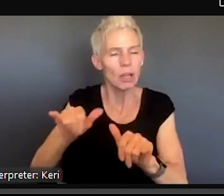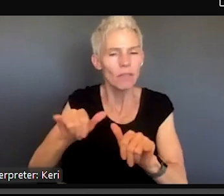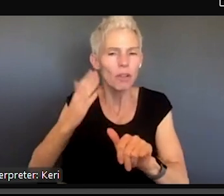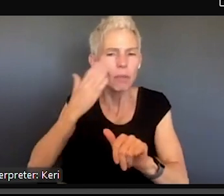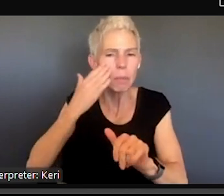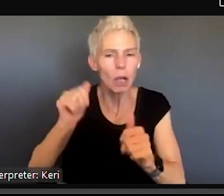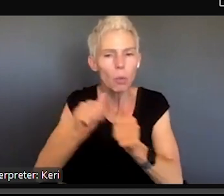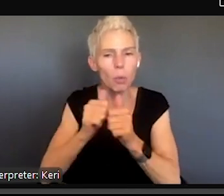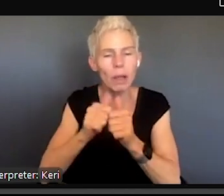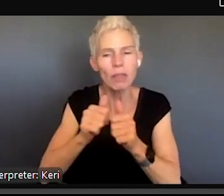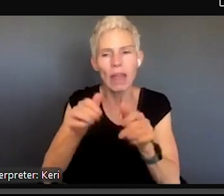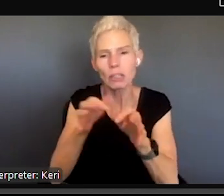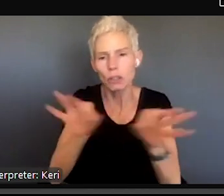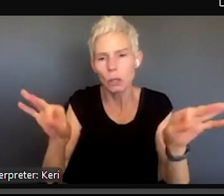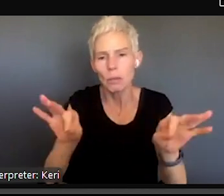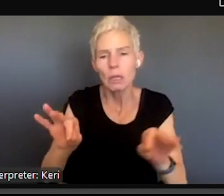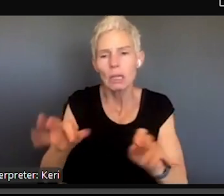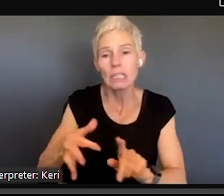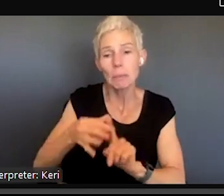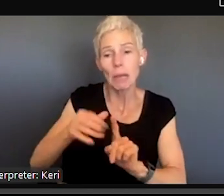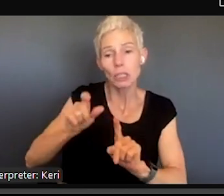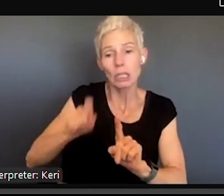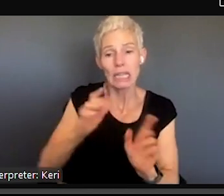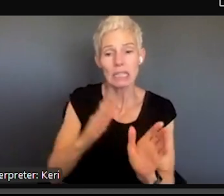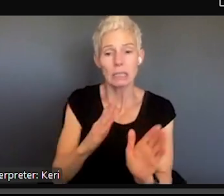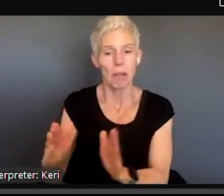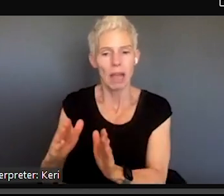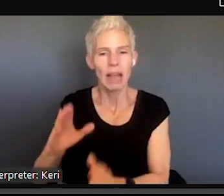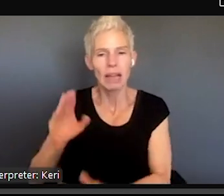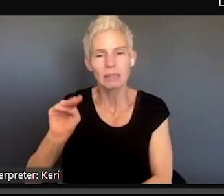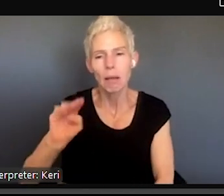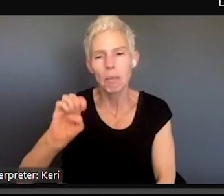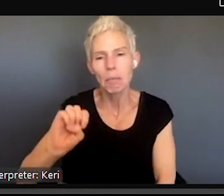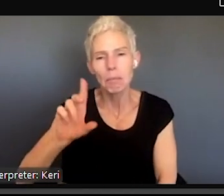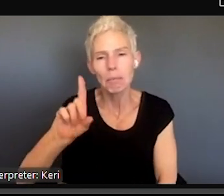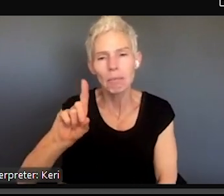terms, special needs plan, which is a Medicare plan,